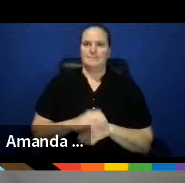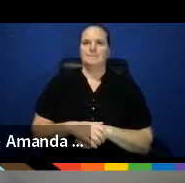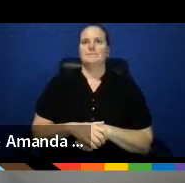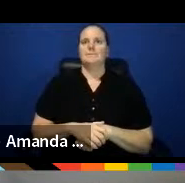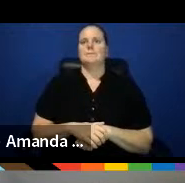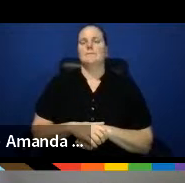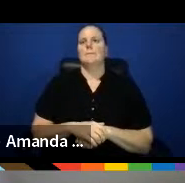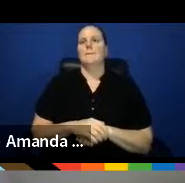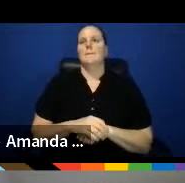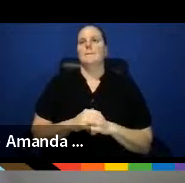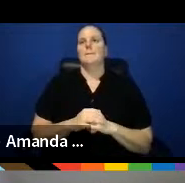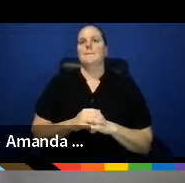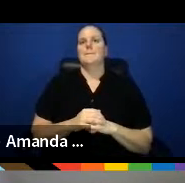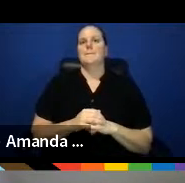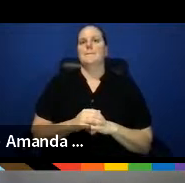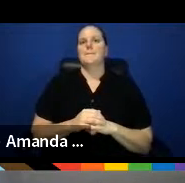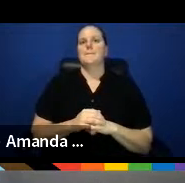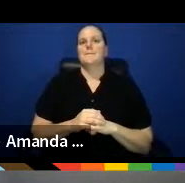We also will not,